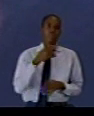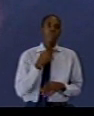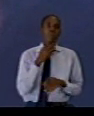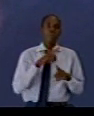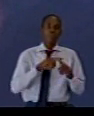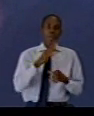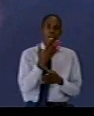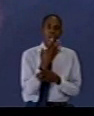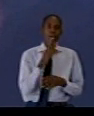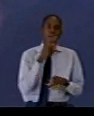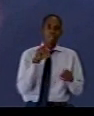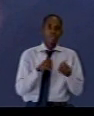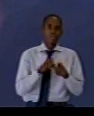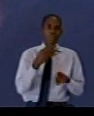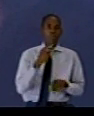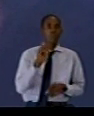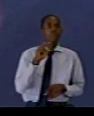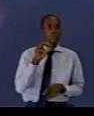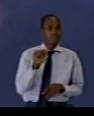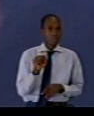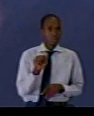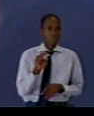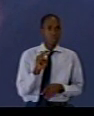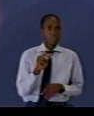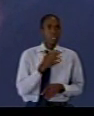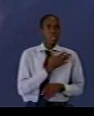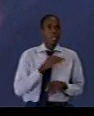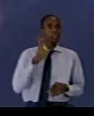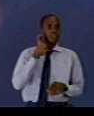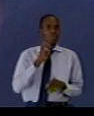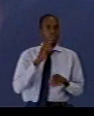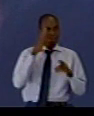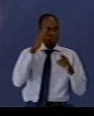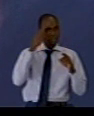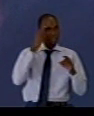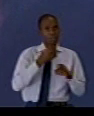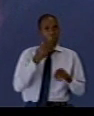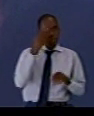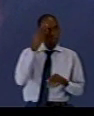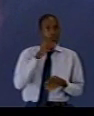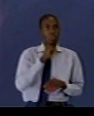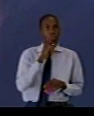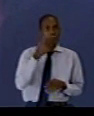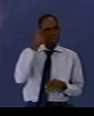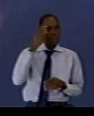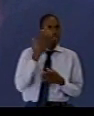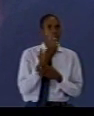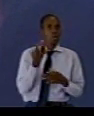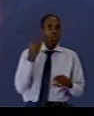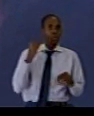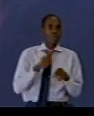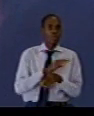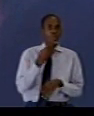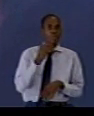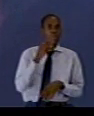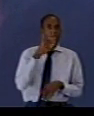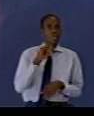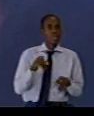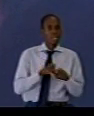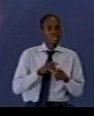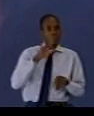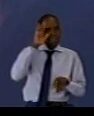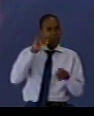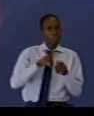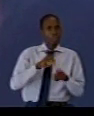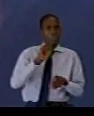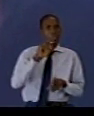hands of Esau. And he discerned him not, because his hands were hairy as his brother Esau's hands. So